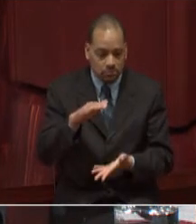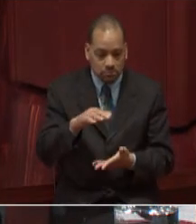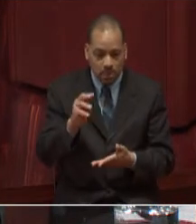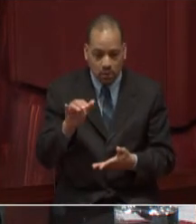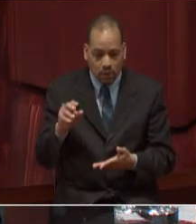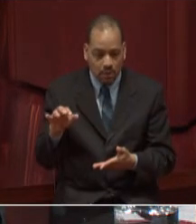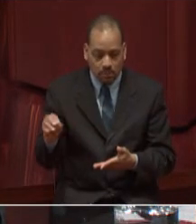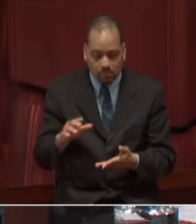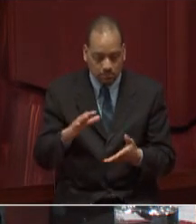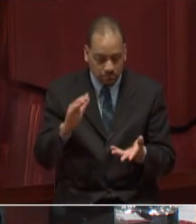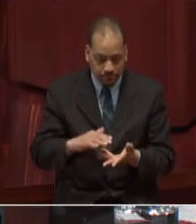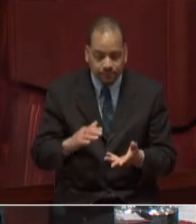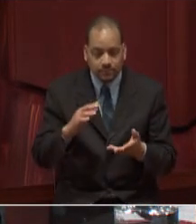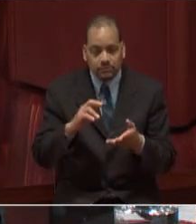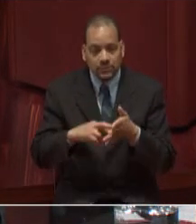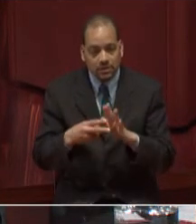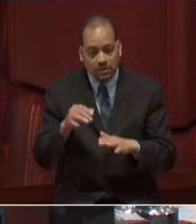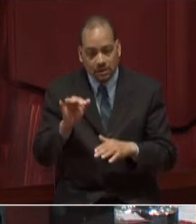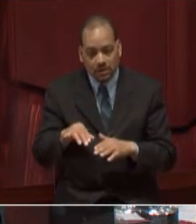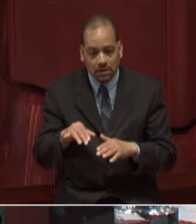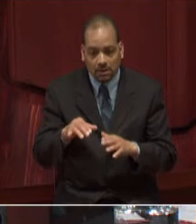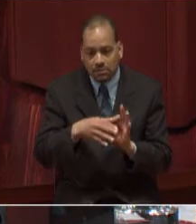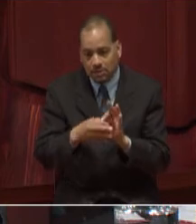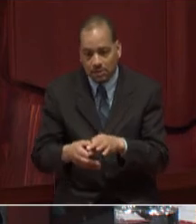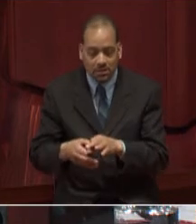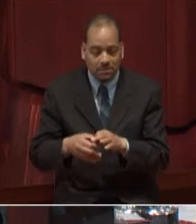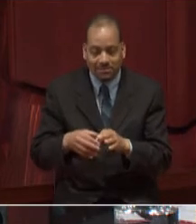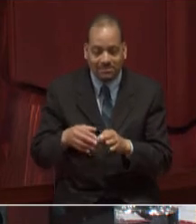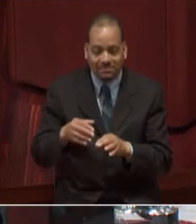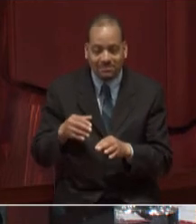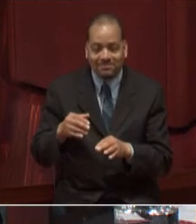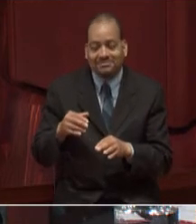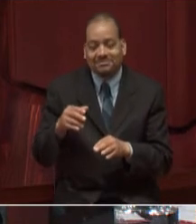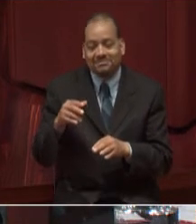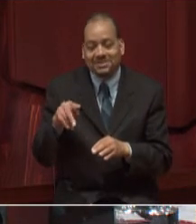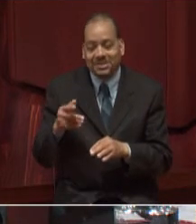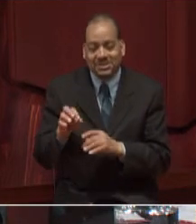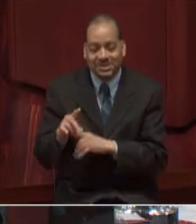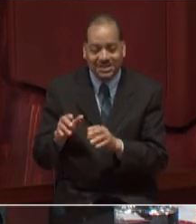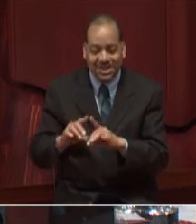believe that same topic you turned into a doctoral dissertation at Cambridge, if I'm not mistaken.